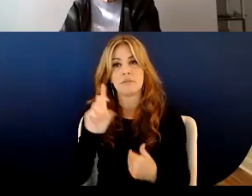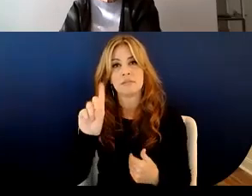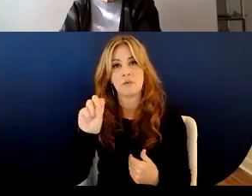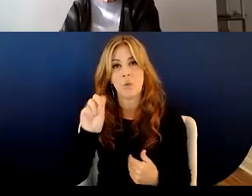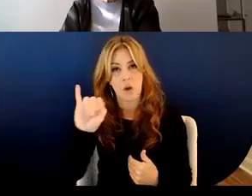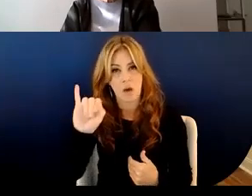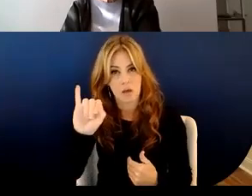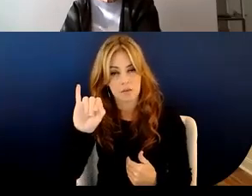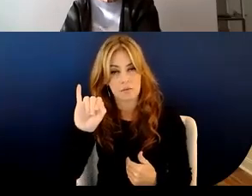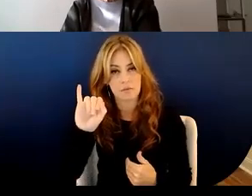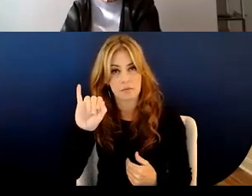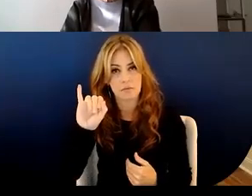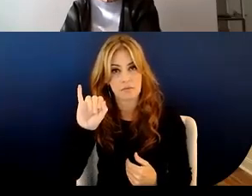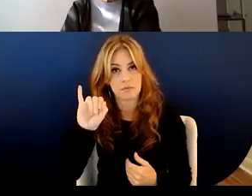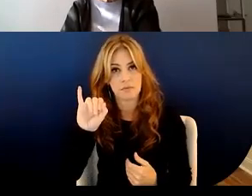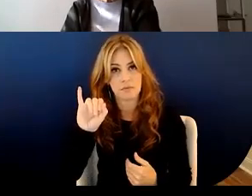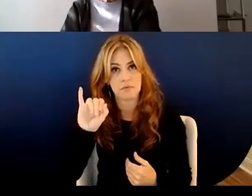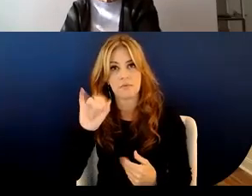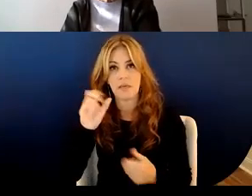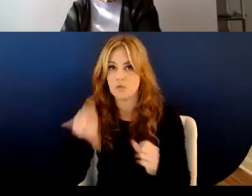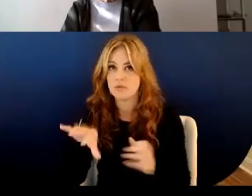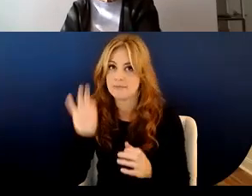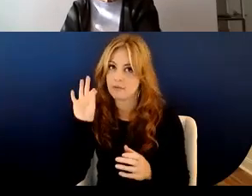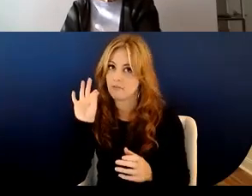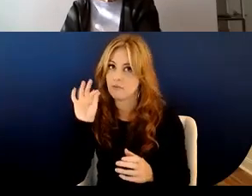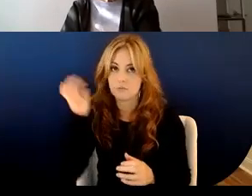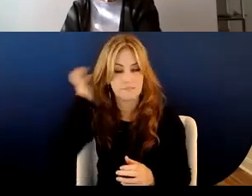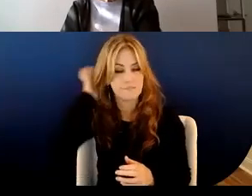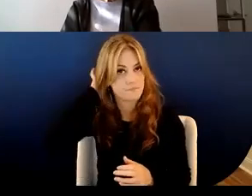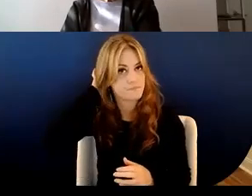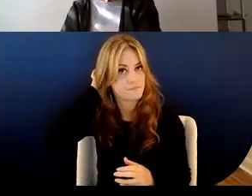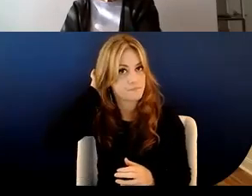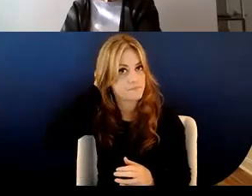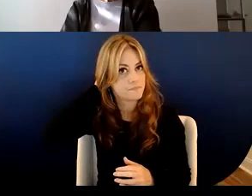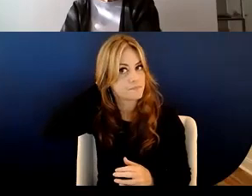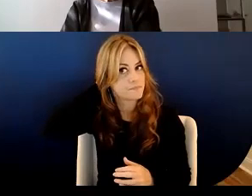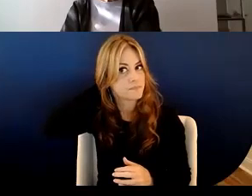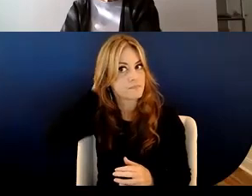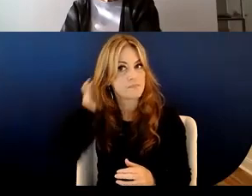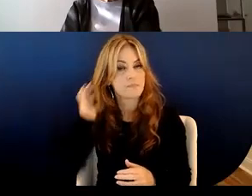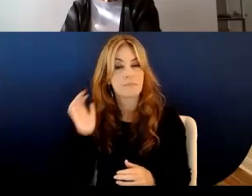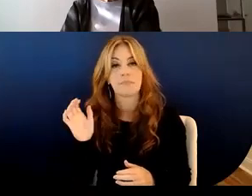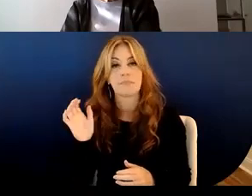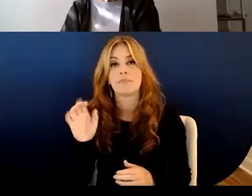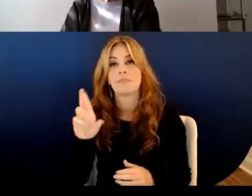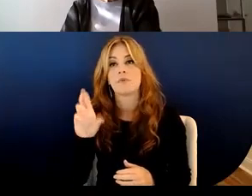is discoverable. Mm-hmm. And that URL will be linked at